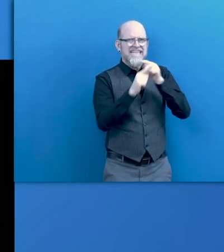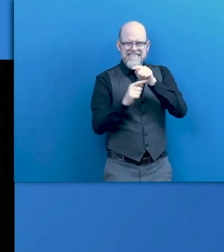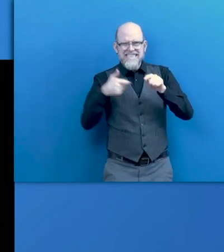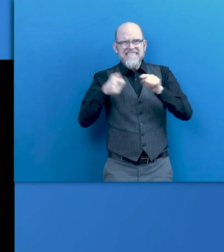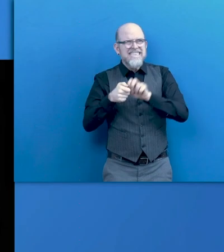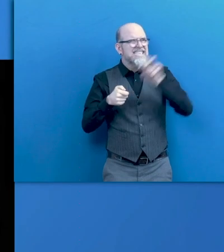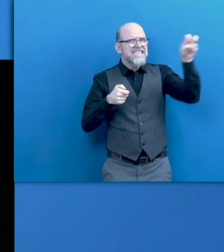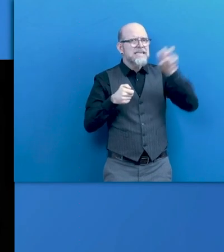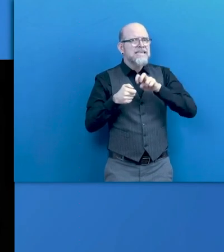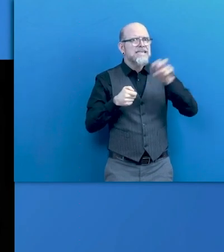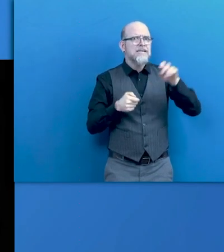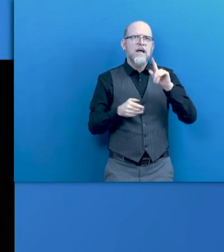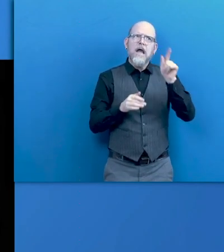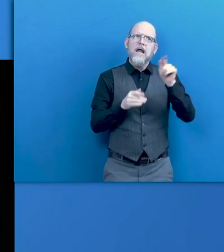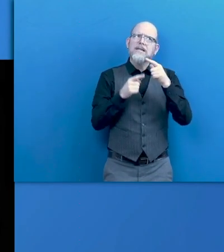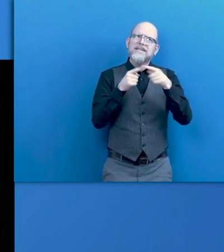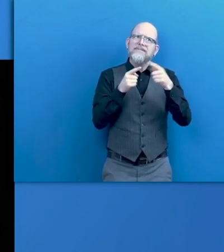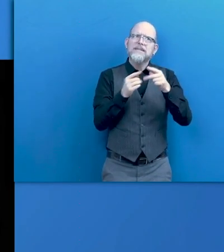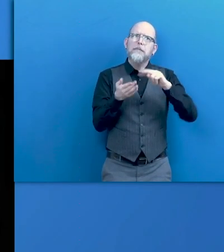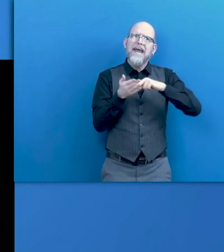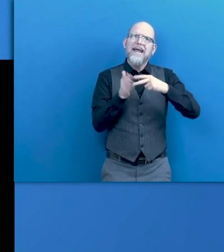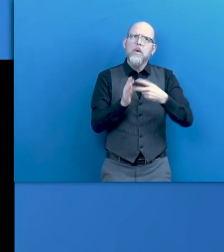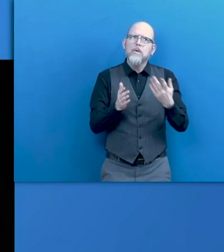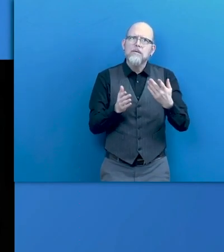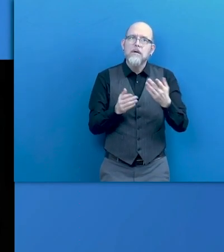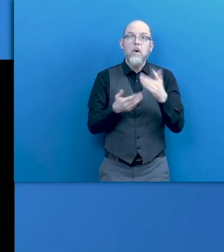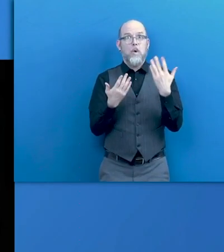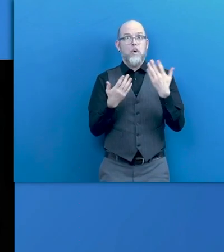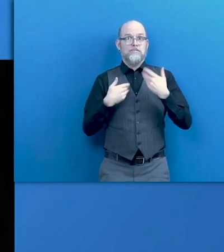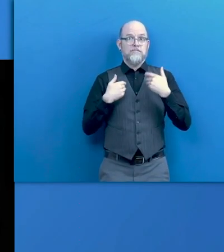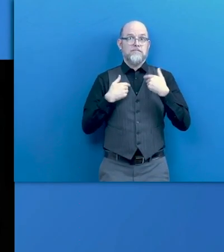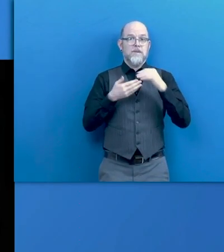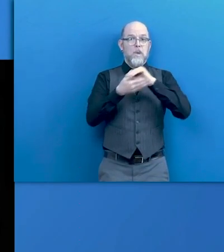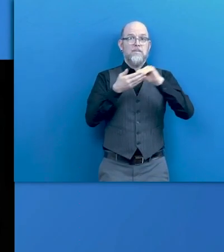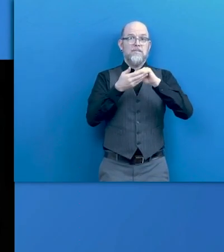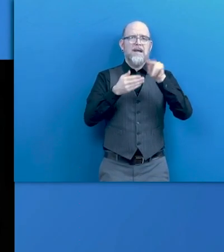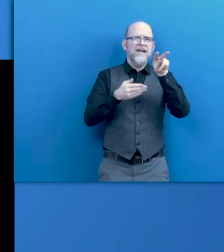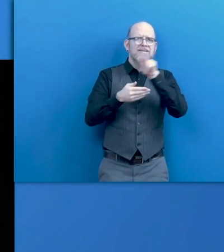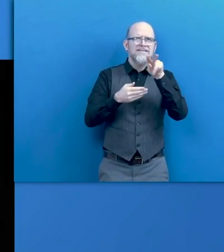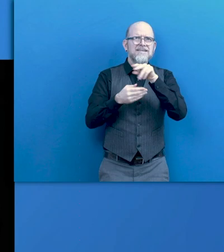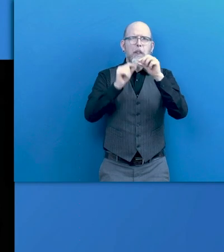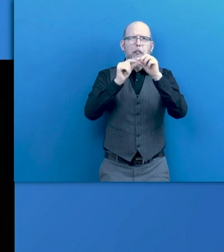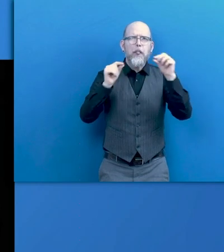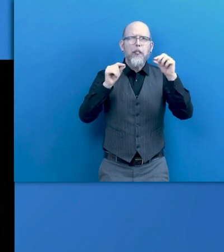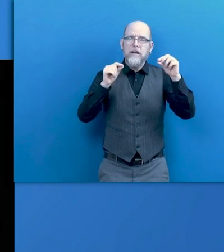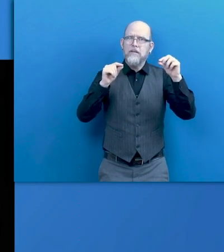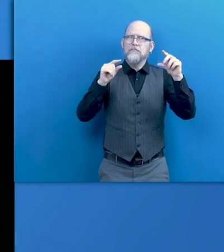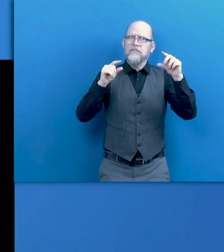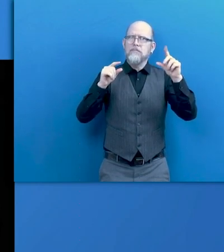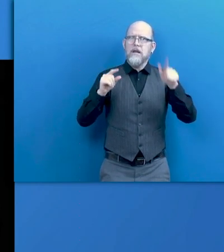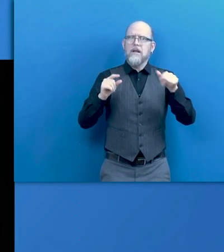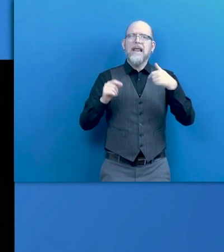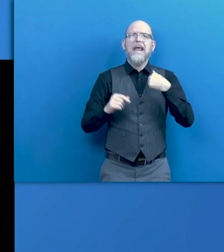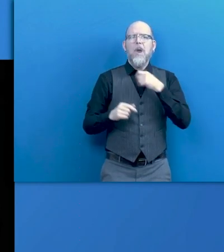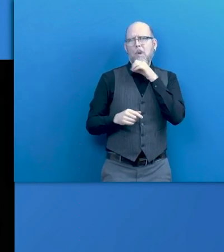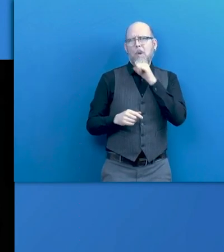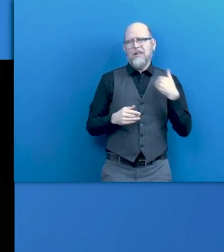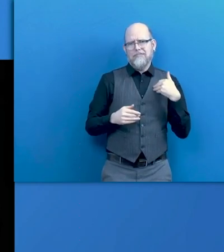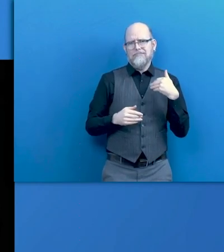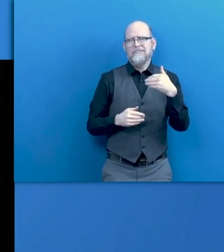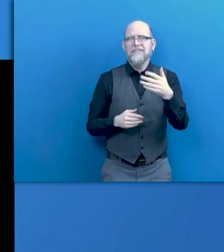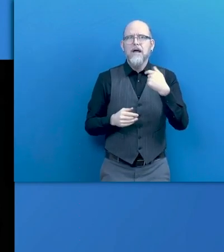Implement remapping keys. Schriftgröße. Font size. I mean, I imagine I'm slowly getting into an age where I slowly have to